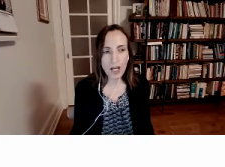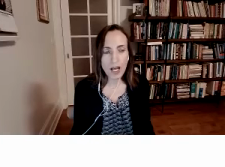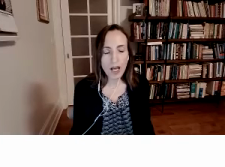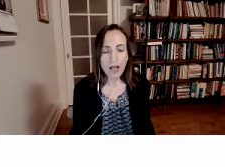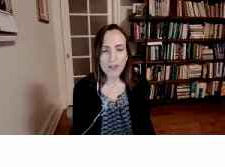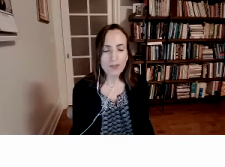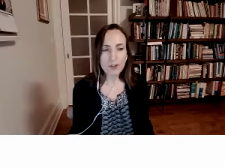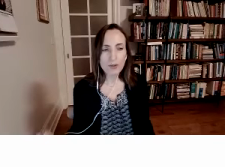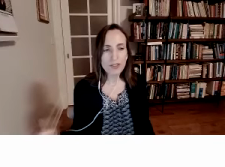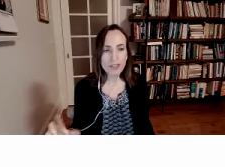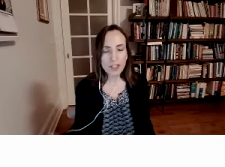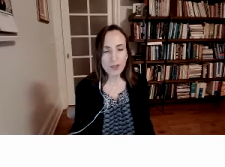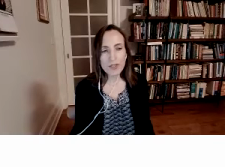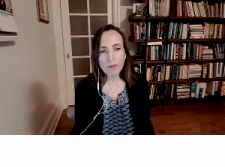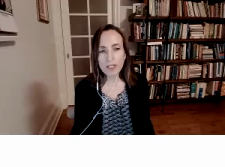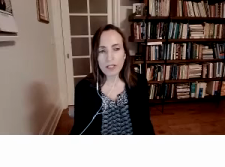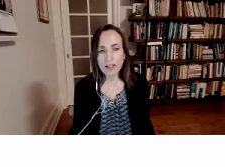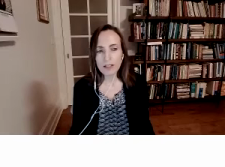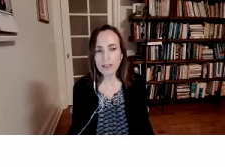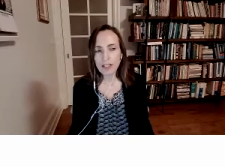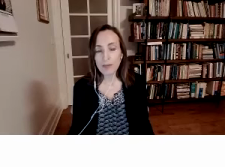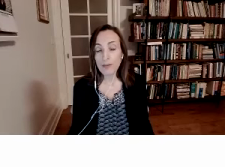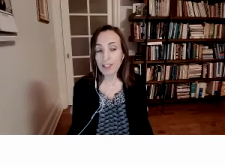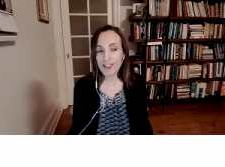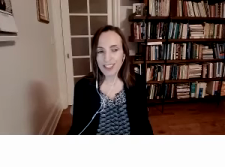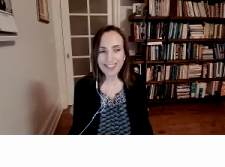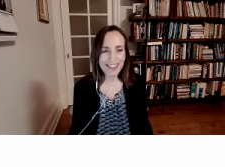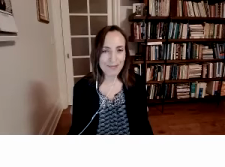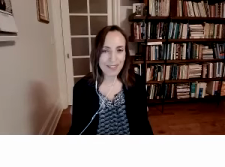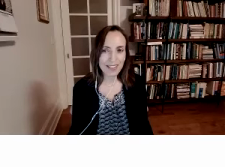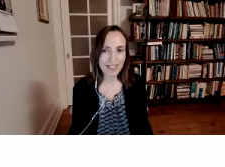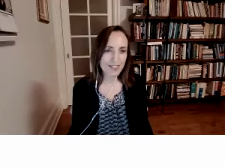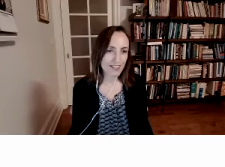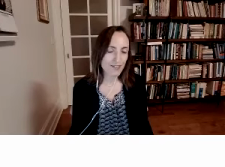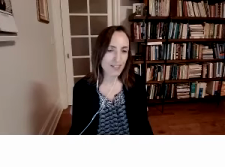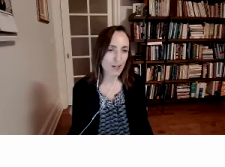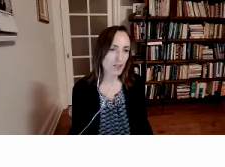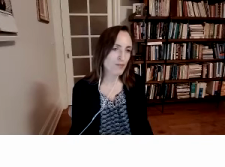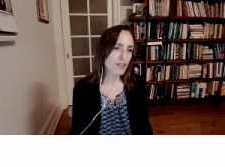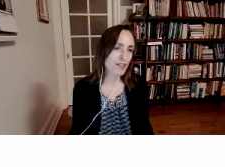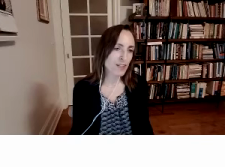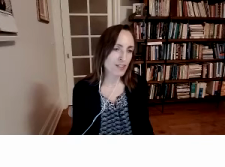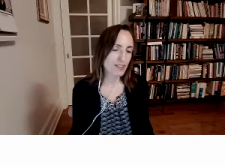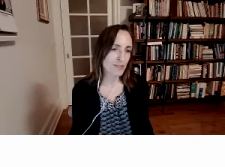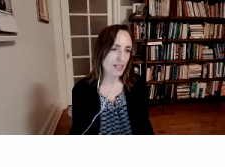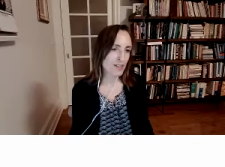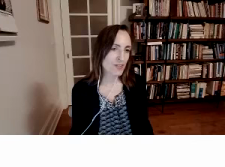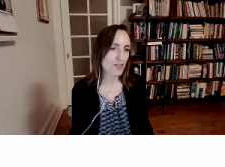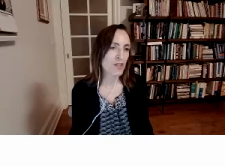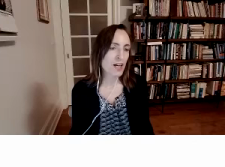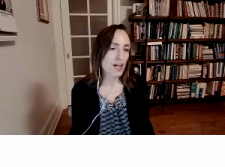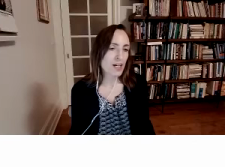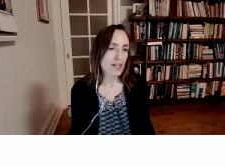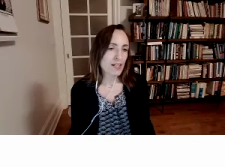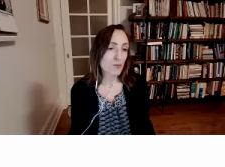speech. And there's sort of 2 scenarios that we are imagining for the outcome of our